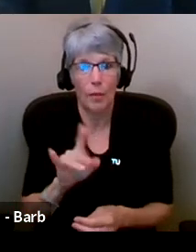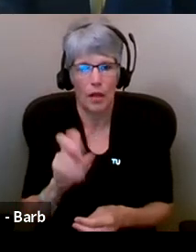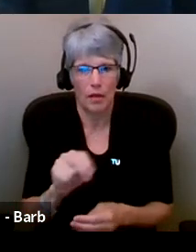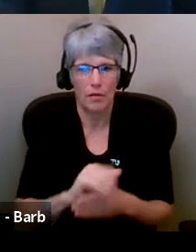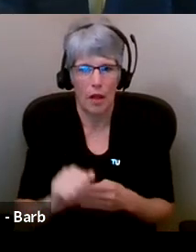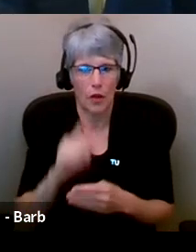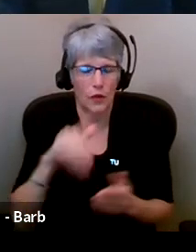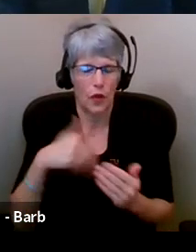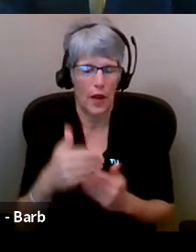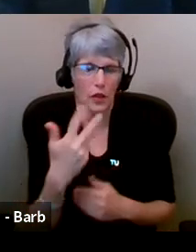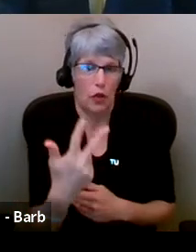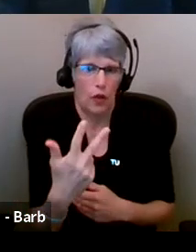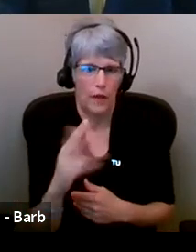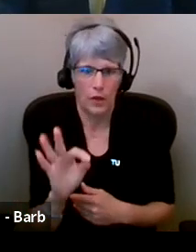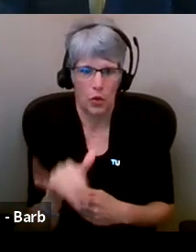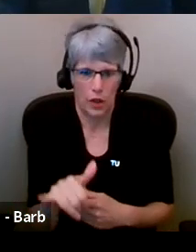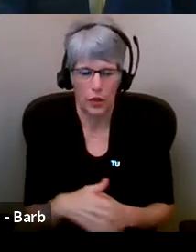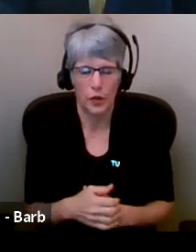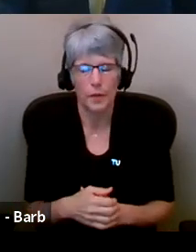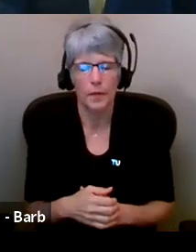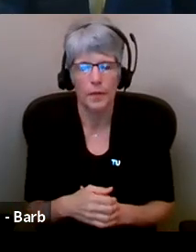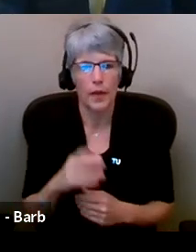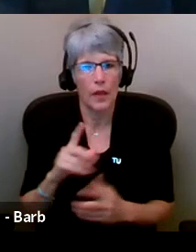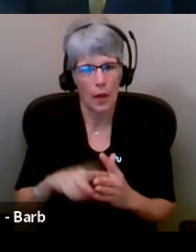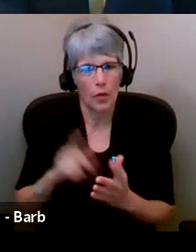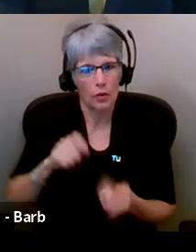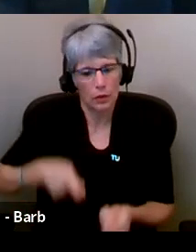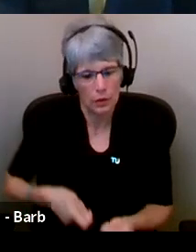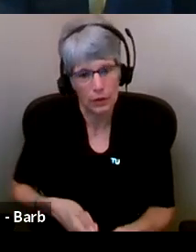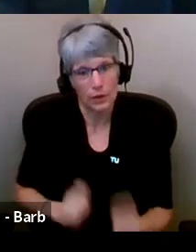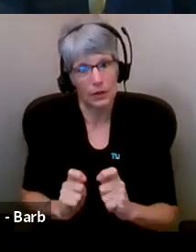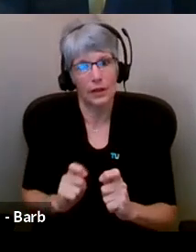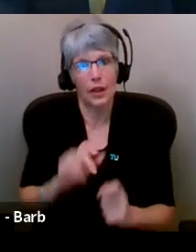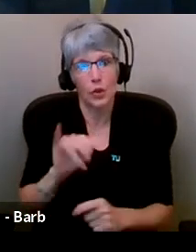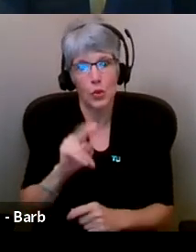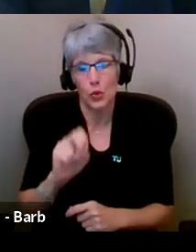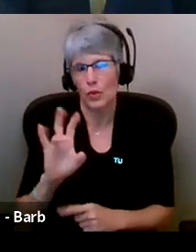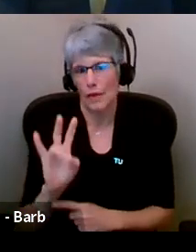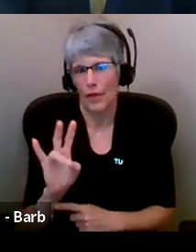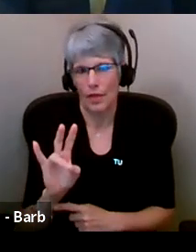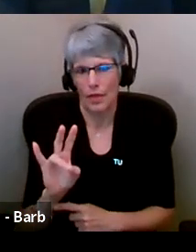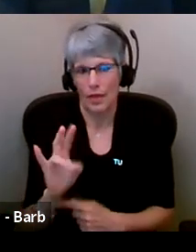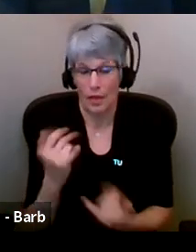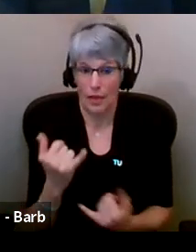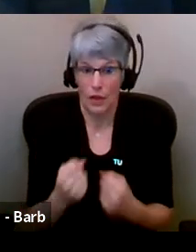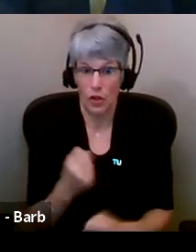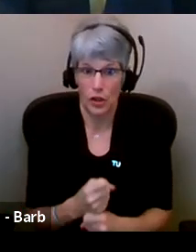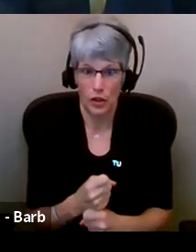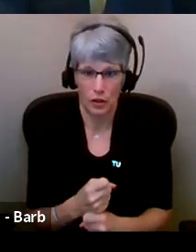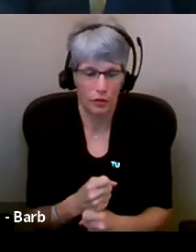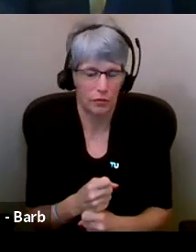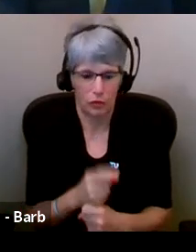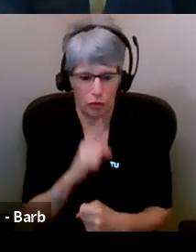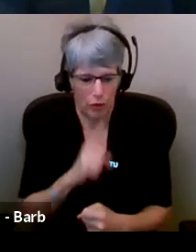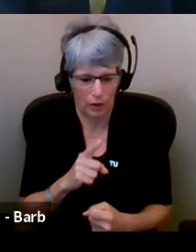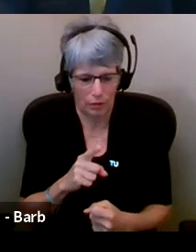the next three fiscal years. The ground is going to be broken on June 7th, that is this year, so really just